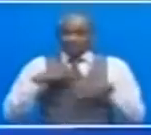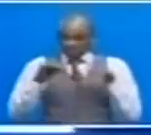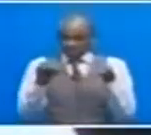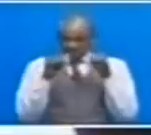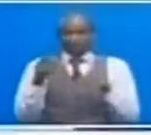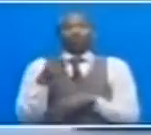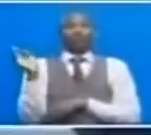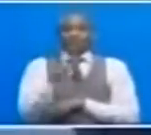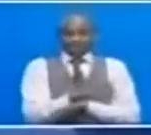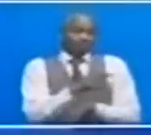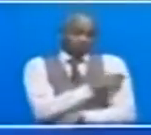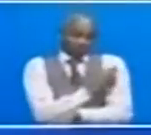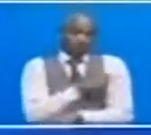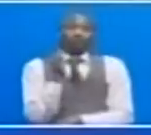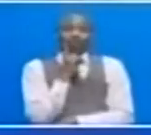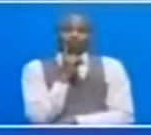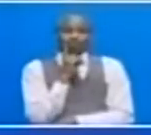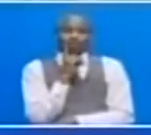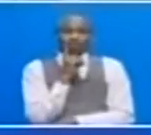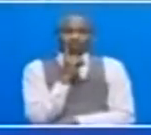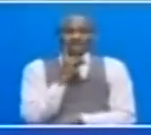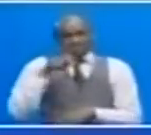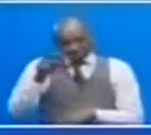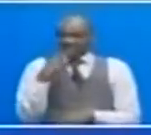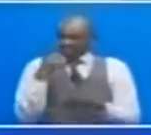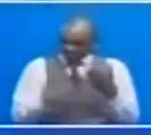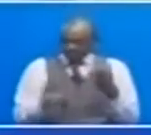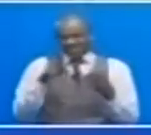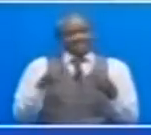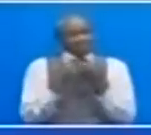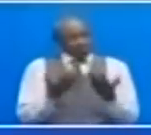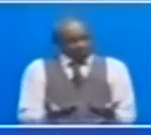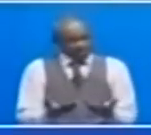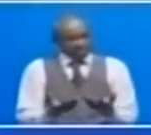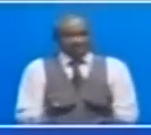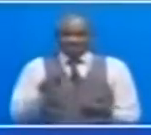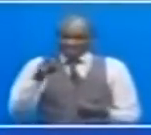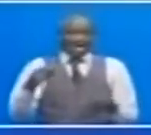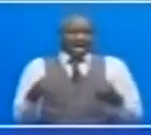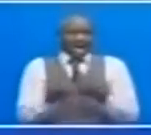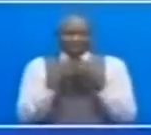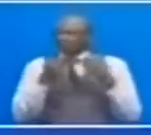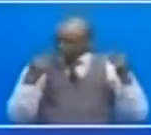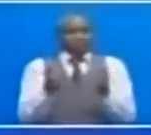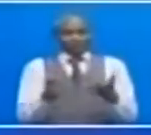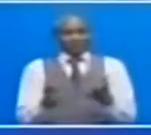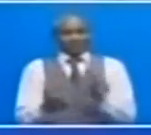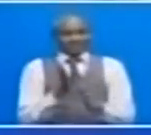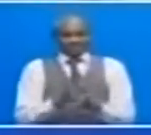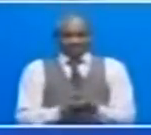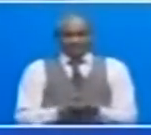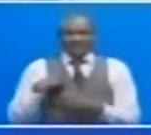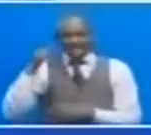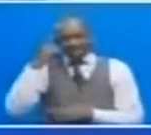I'm waiting to go back to the hospital tomorrow. He vividly recalls the incident, which he says happened in a split second.